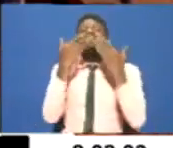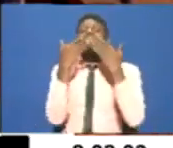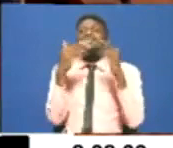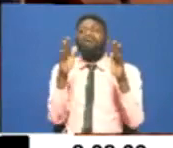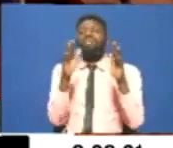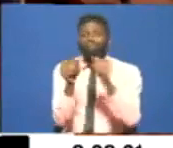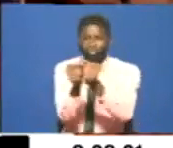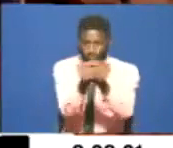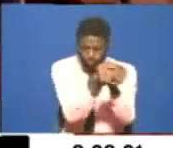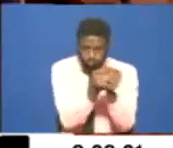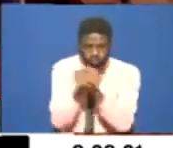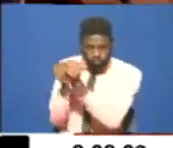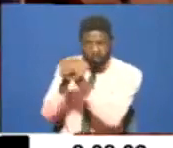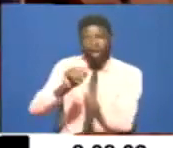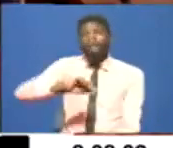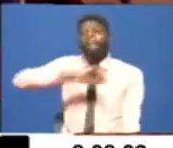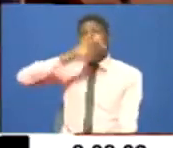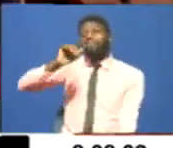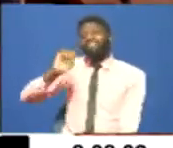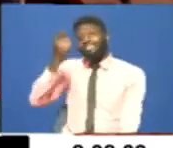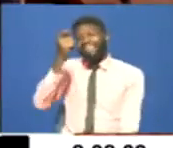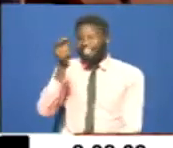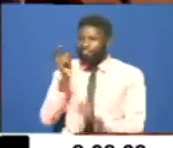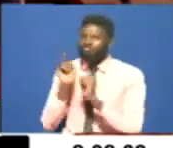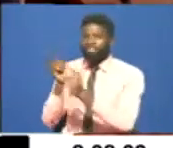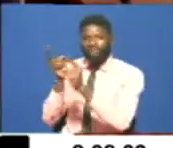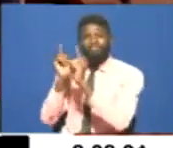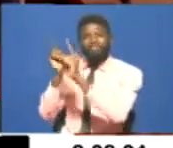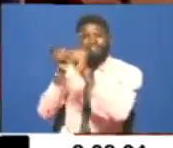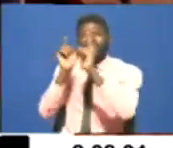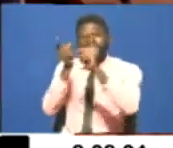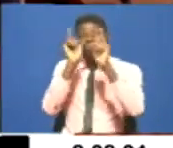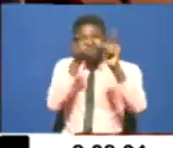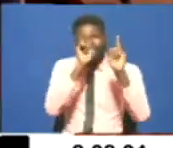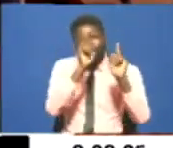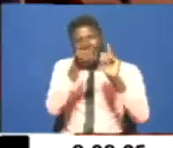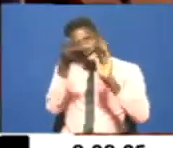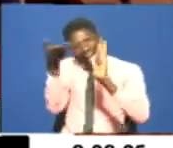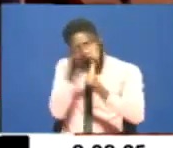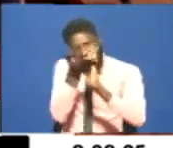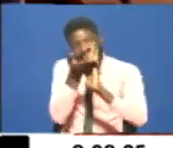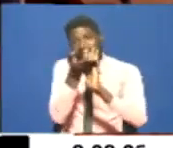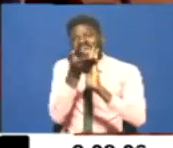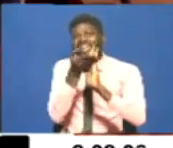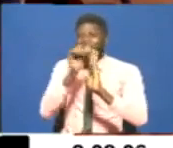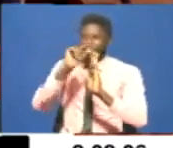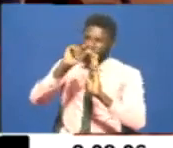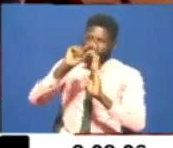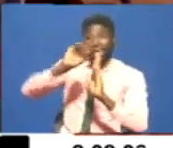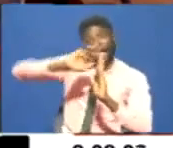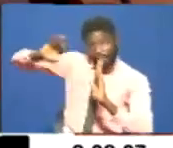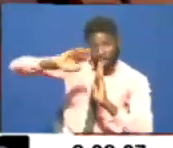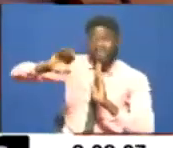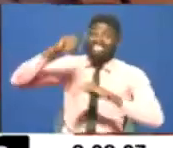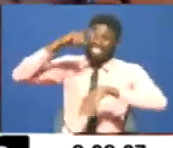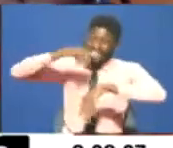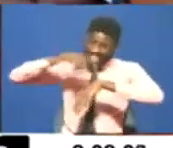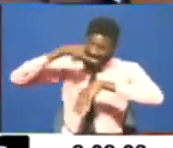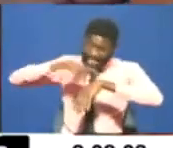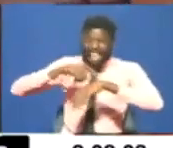mlima mayaka itoki nyeta dirikuota. Tumebakisha kakuota tu, na wakati baba amesimama kwa